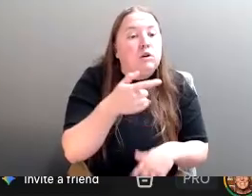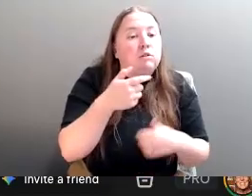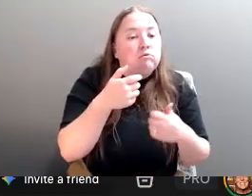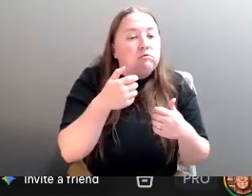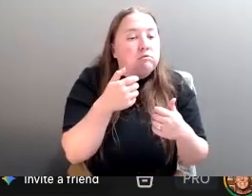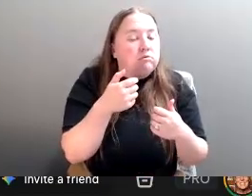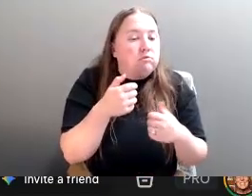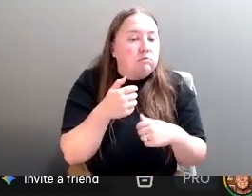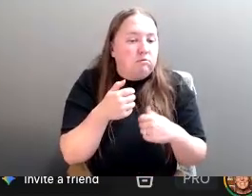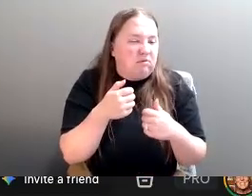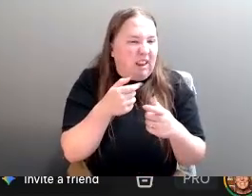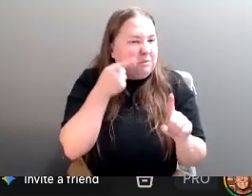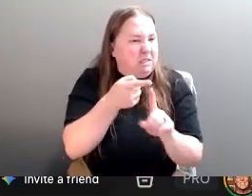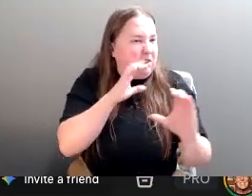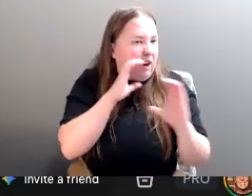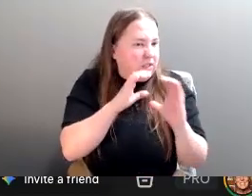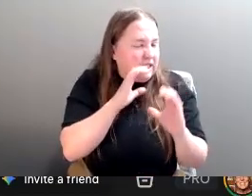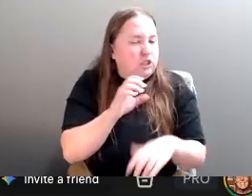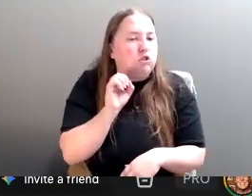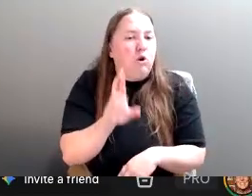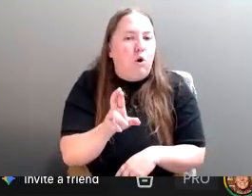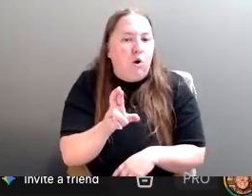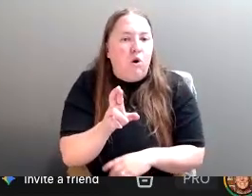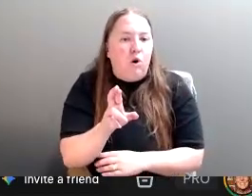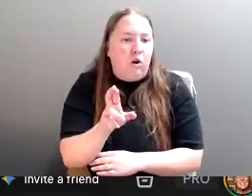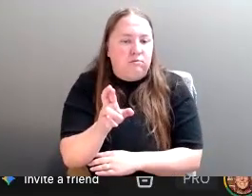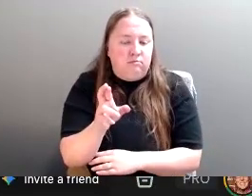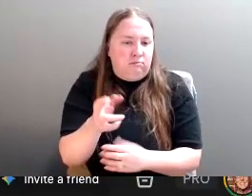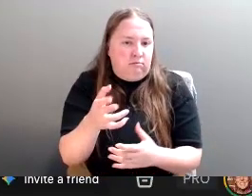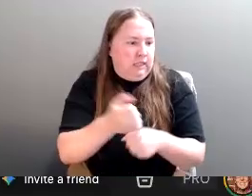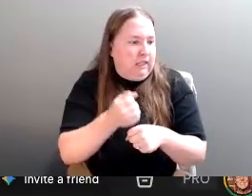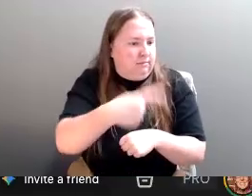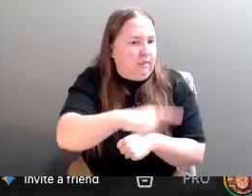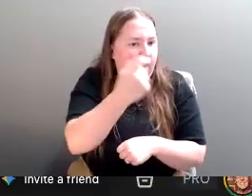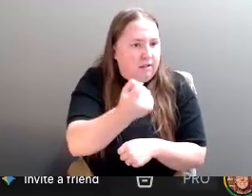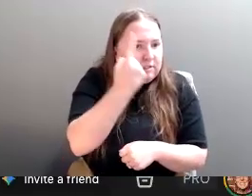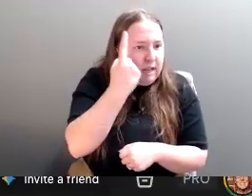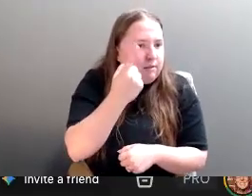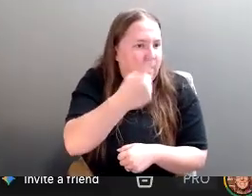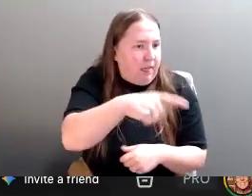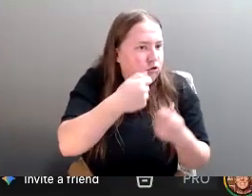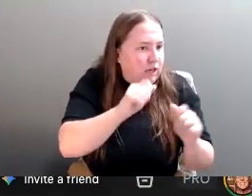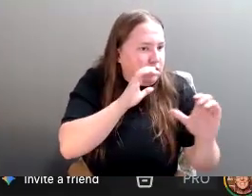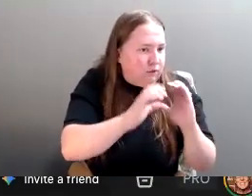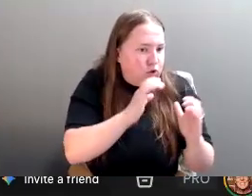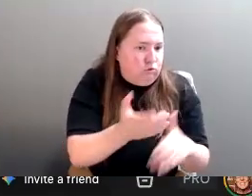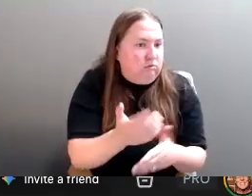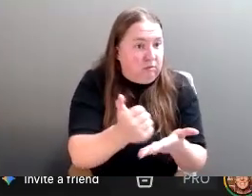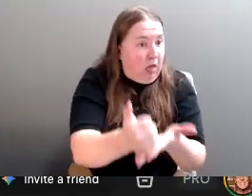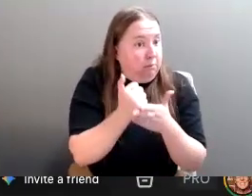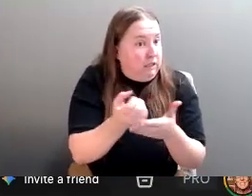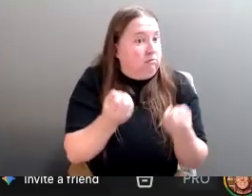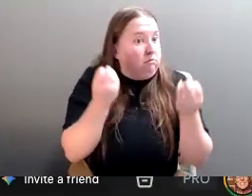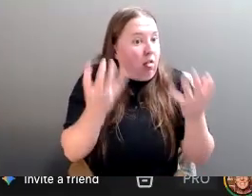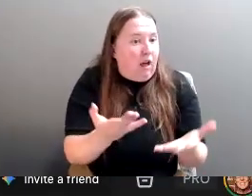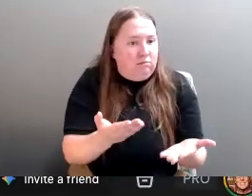getting to the point of like certain conversations or like getting to their understanding of what they're trying to Yeah. come Yeah. Yeah. has helped Yeah. me out Yeah. drastically. So